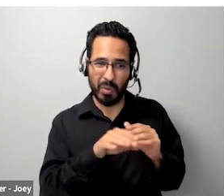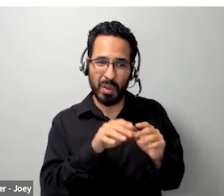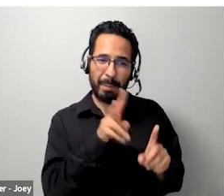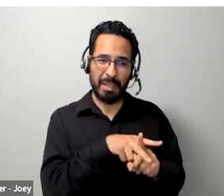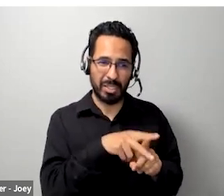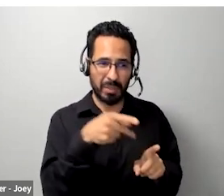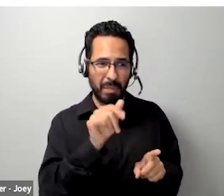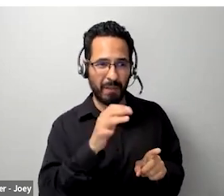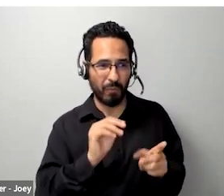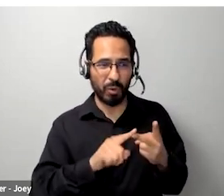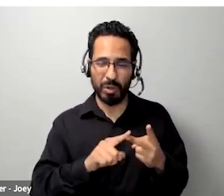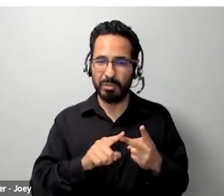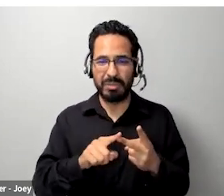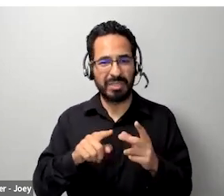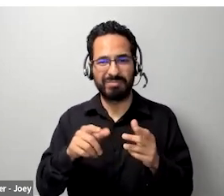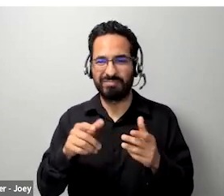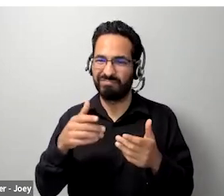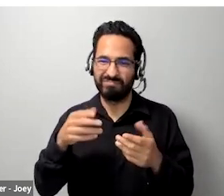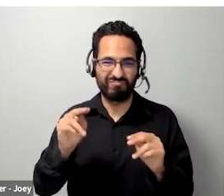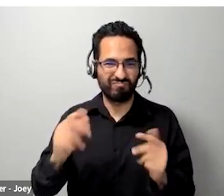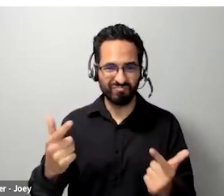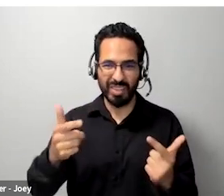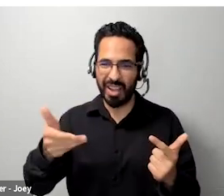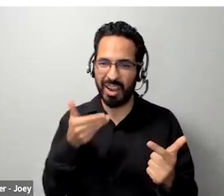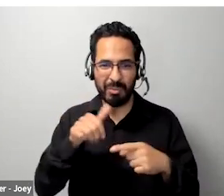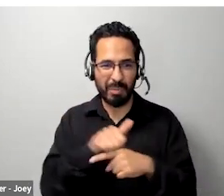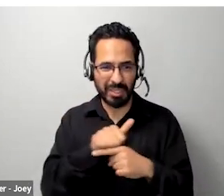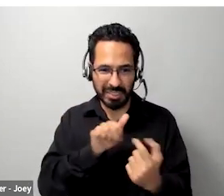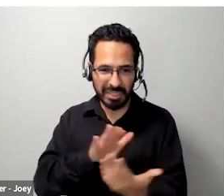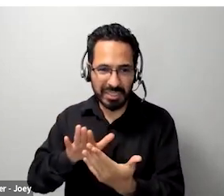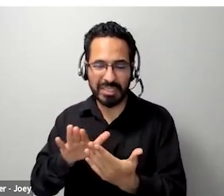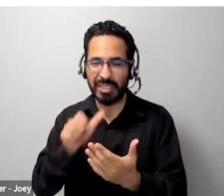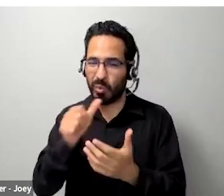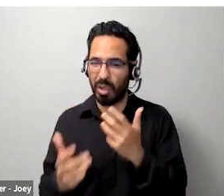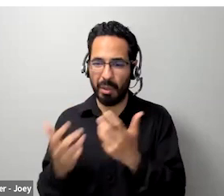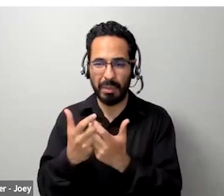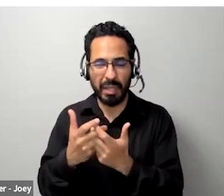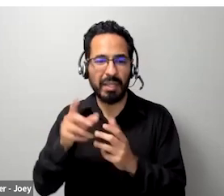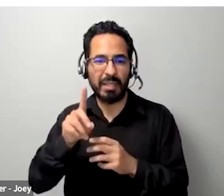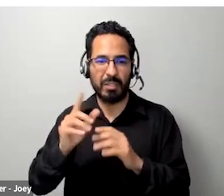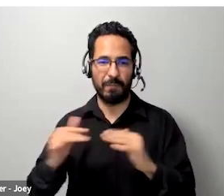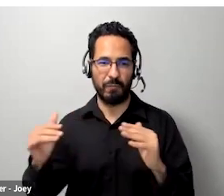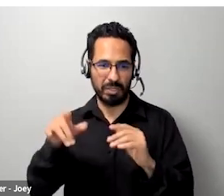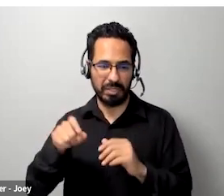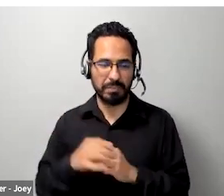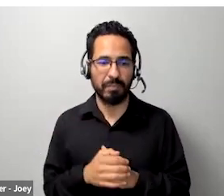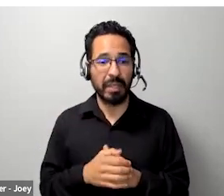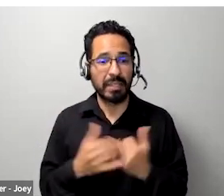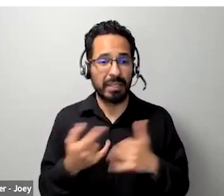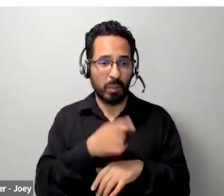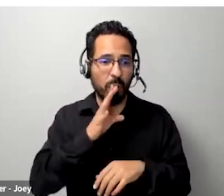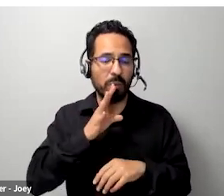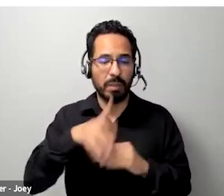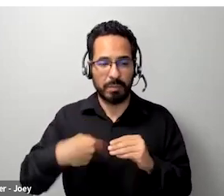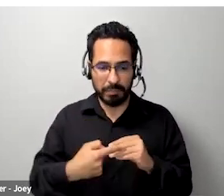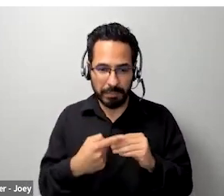to outdated hiring practices that fail to accommodate diverse needs. Today, we'll walk through actionable